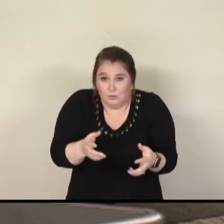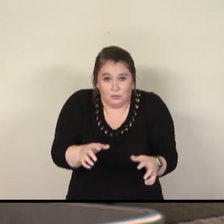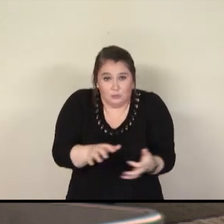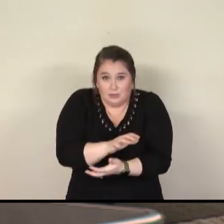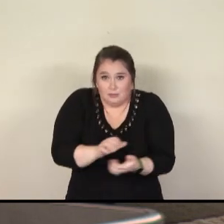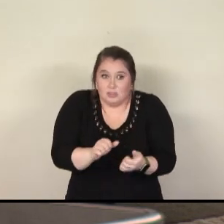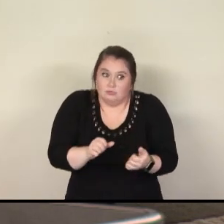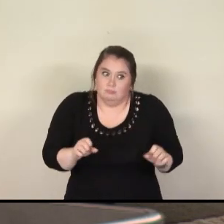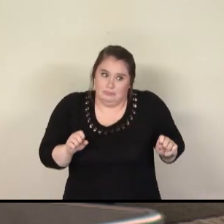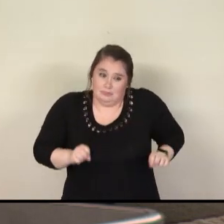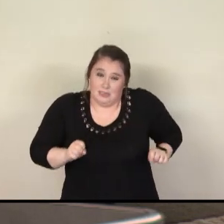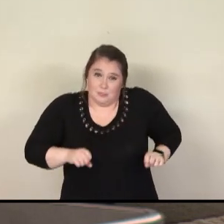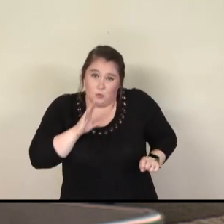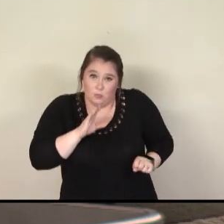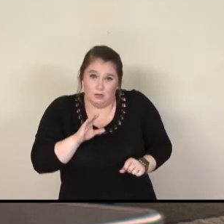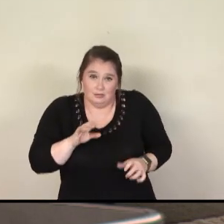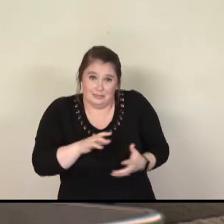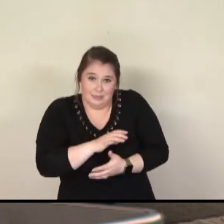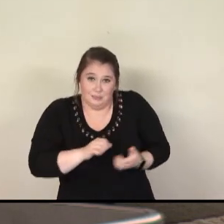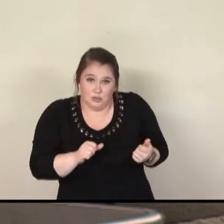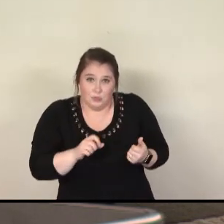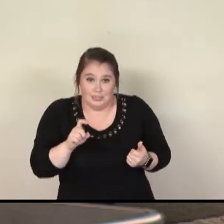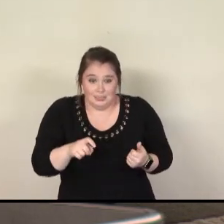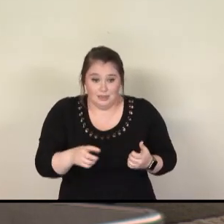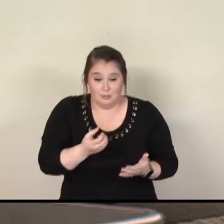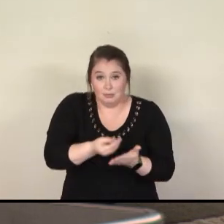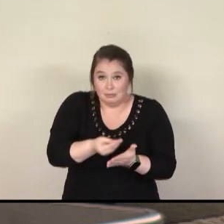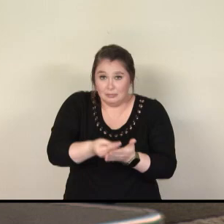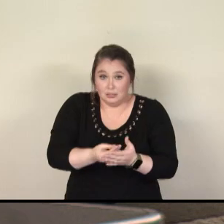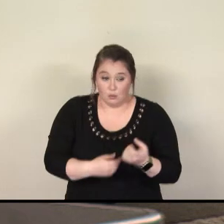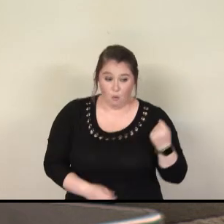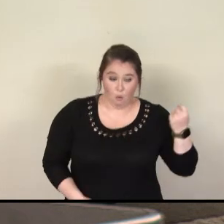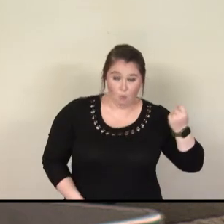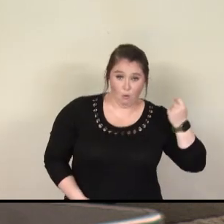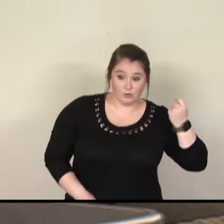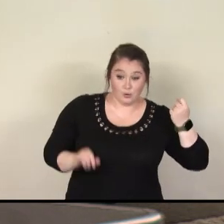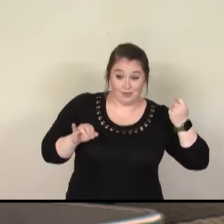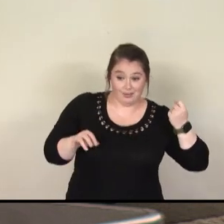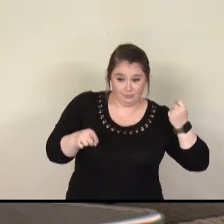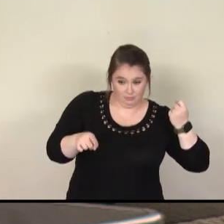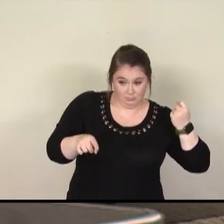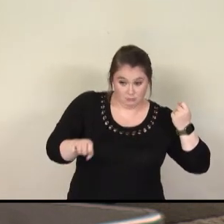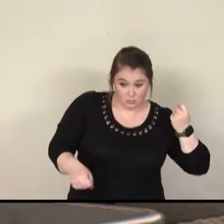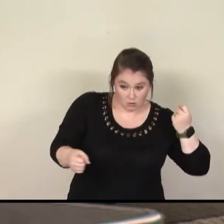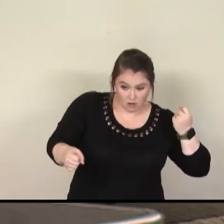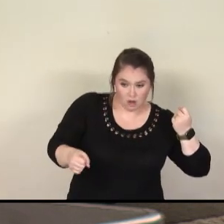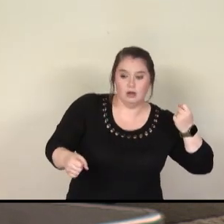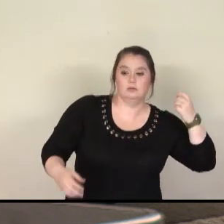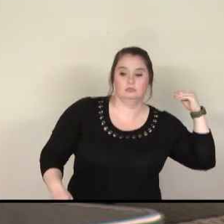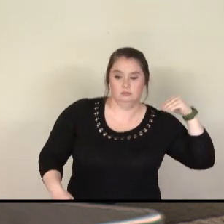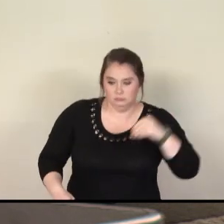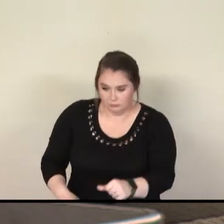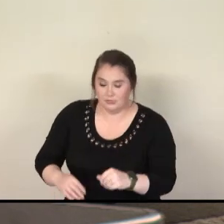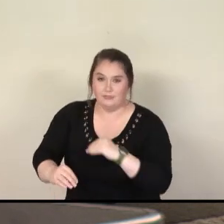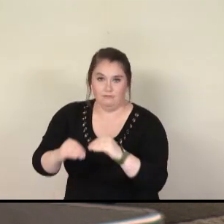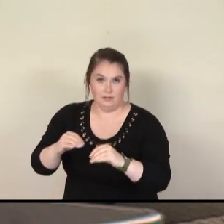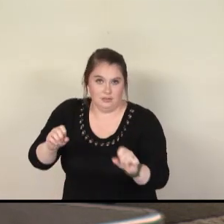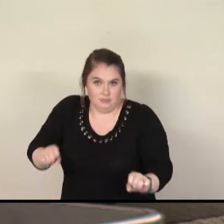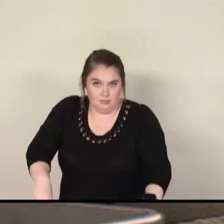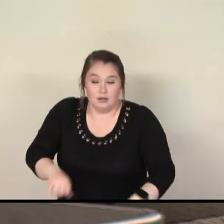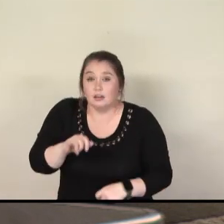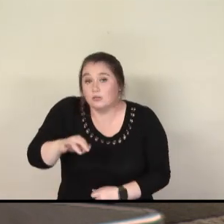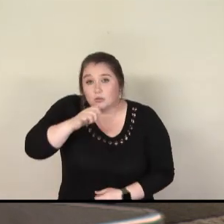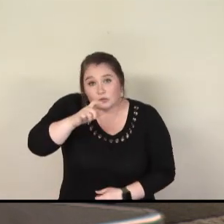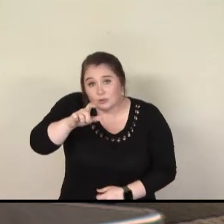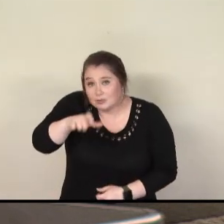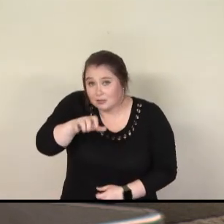damaged. So we need to set aside some funds to repair it to as-new condition, which is what the district requires. If we don't